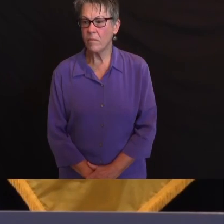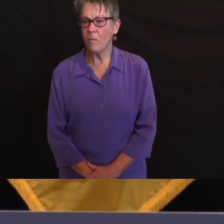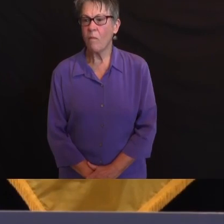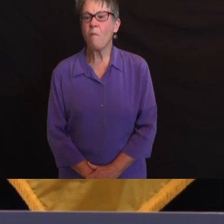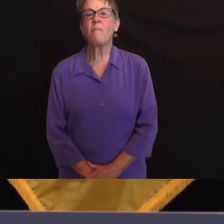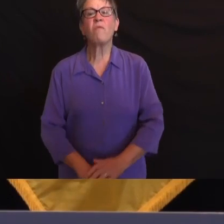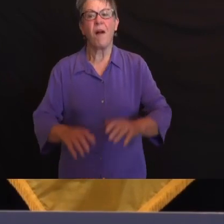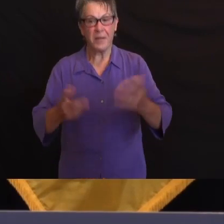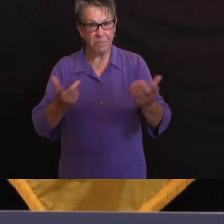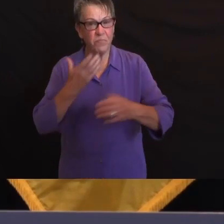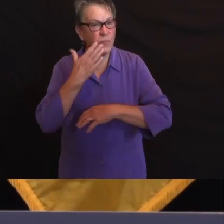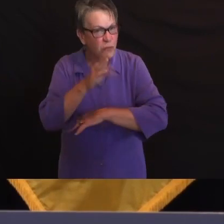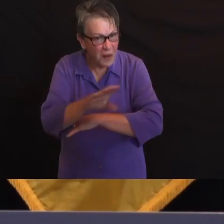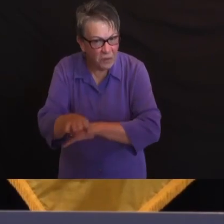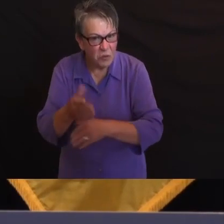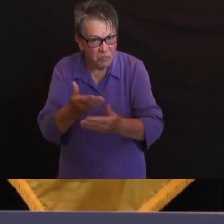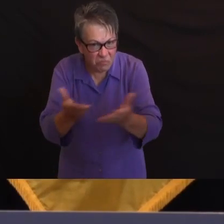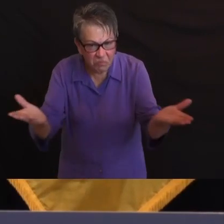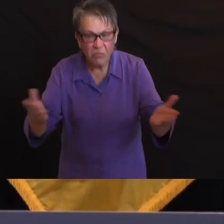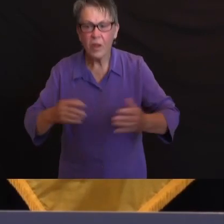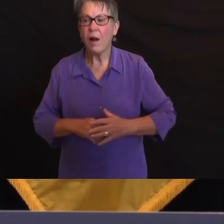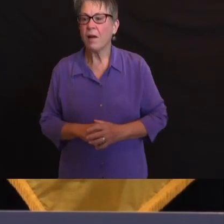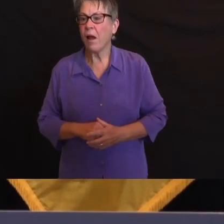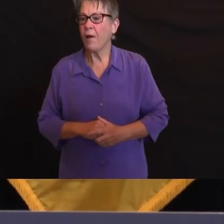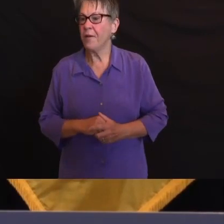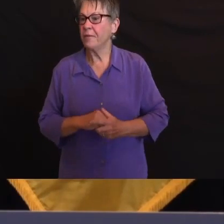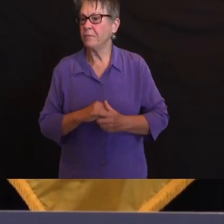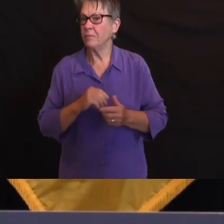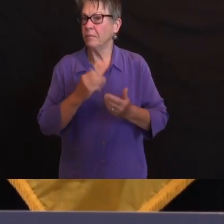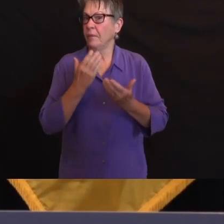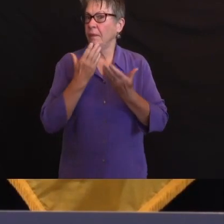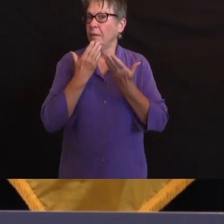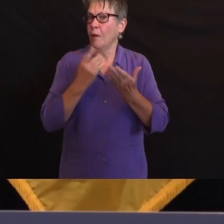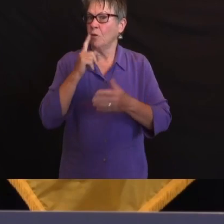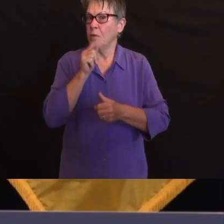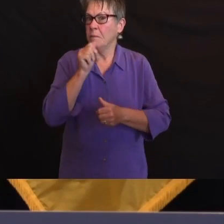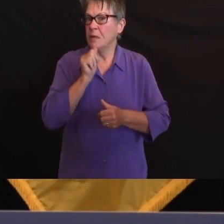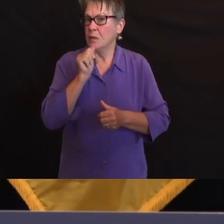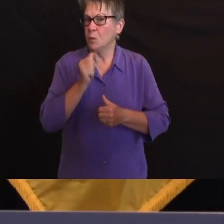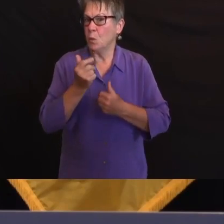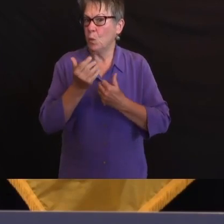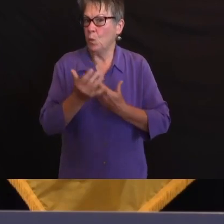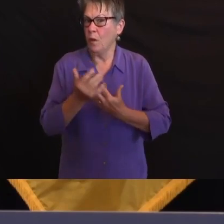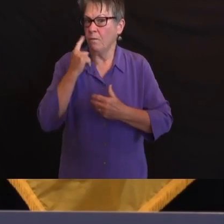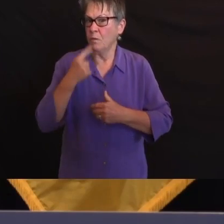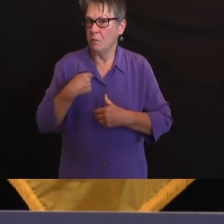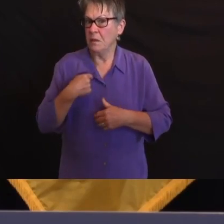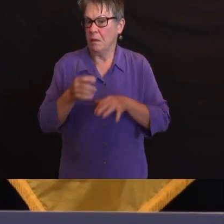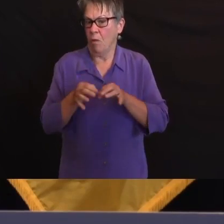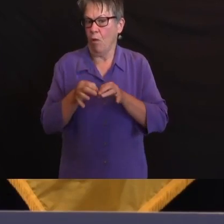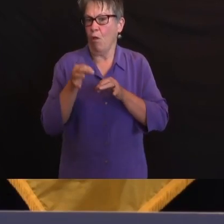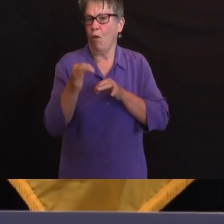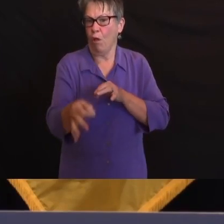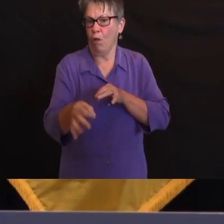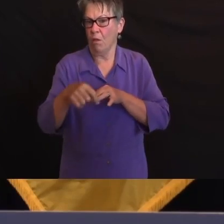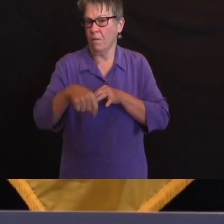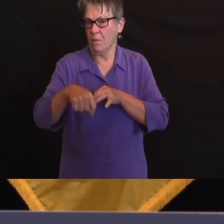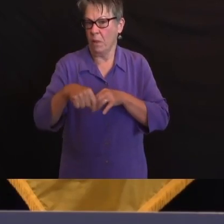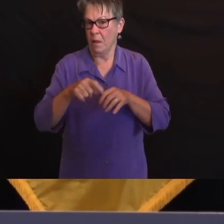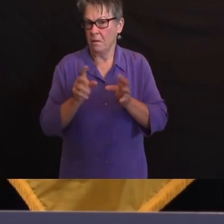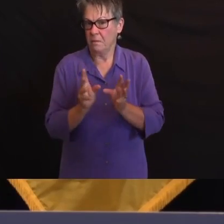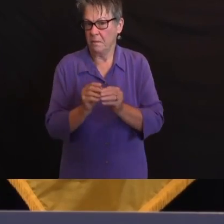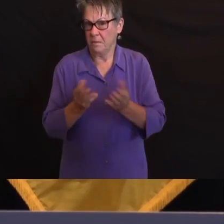Good afternoon, everyone. Thank you very much for bearing with us with a later start today. I'm joined by the woman to my right who needs no introduction, the Commissioner